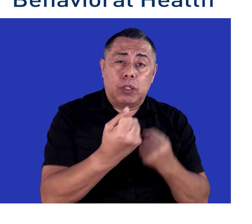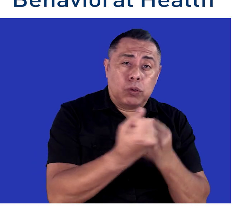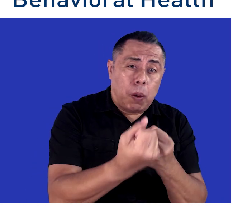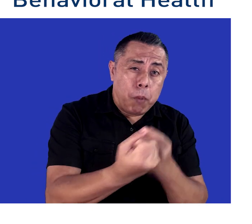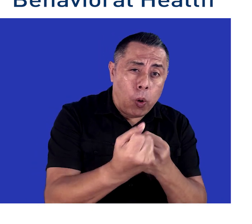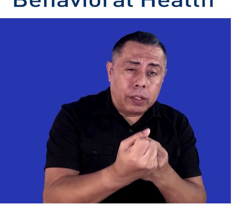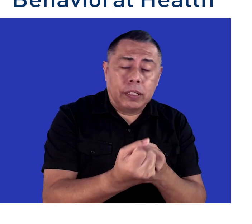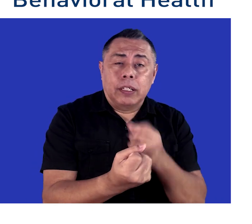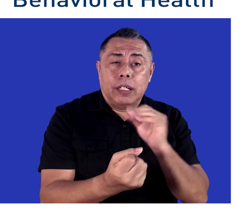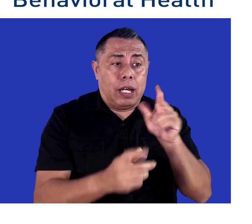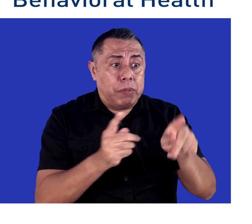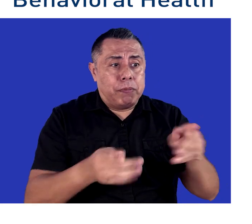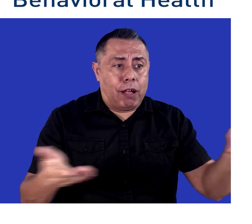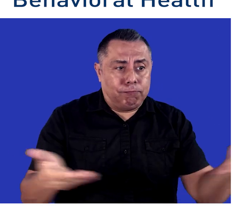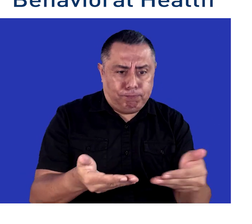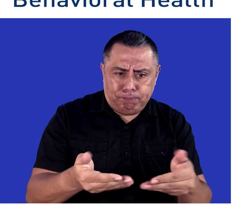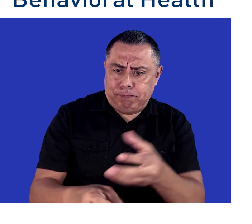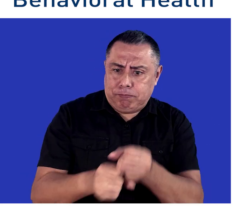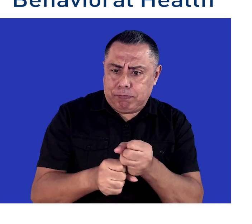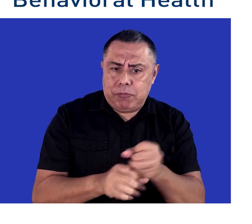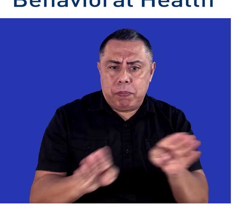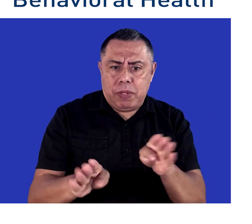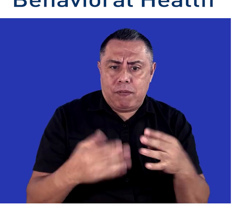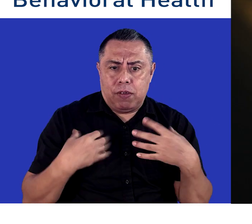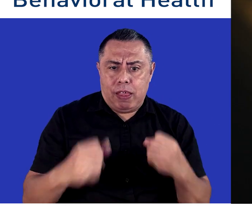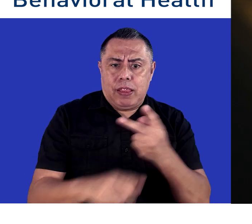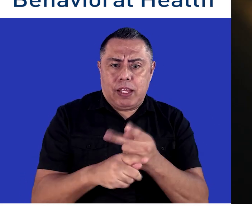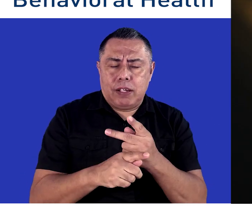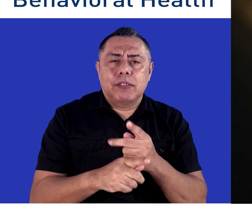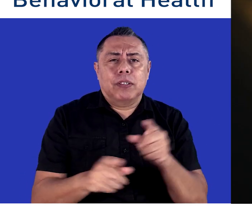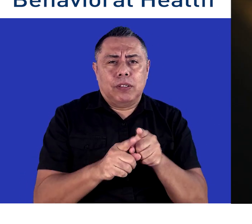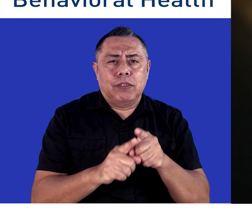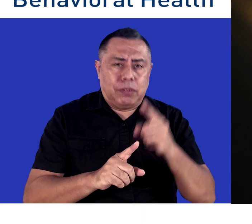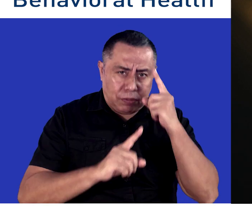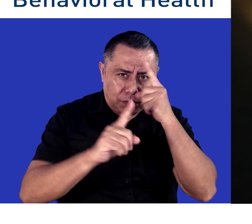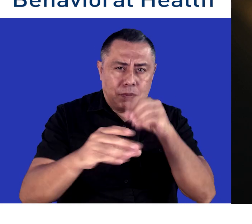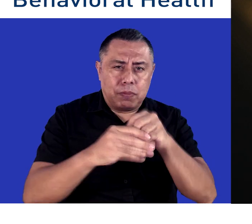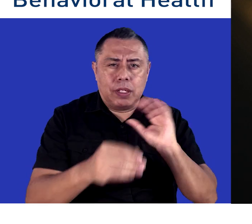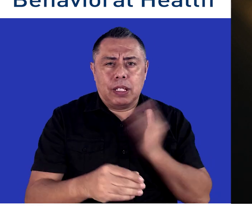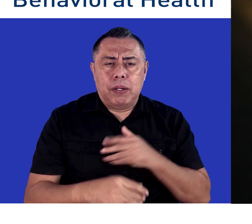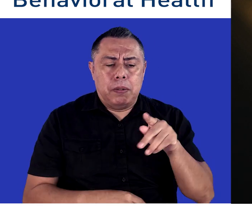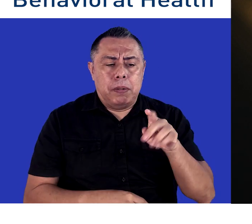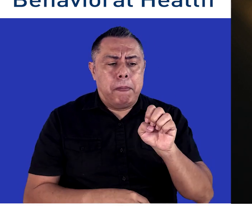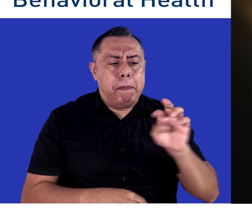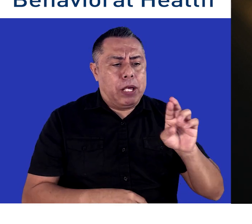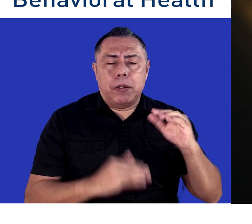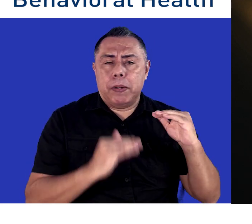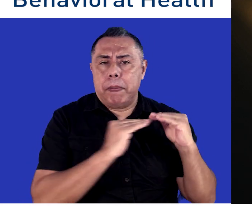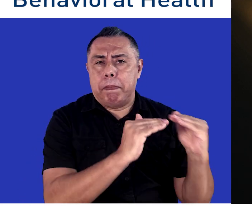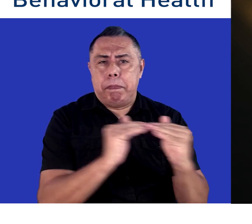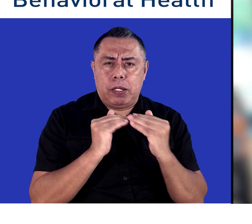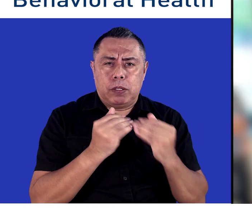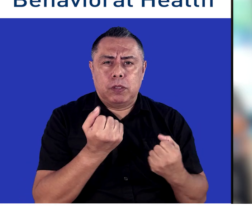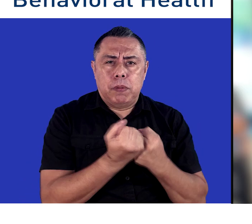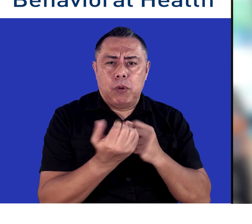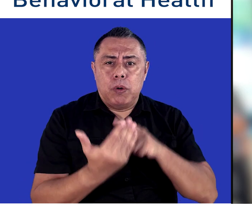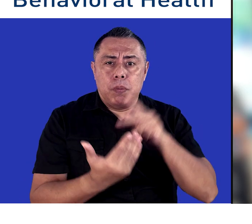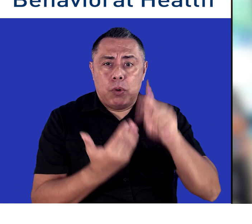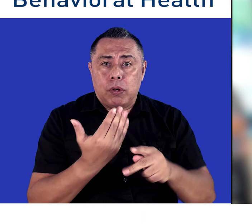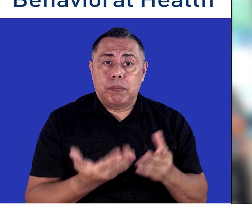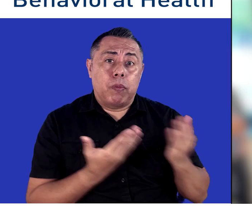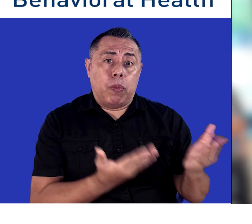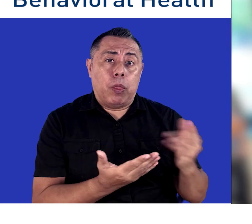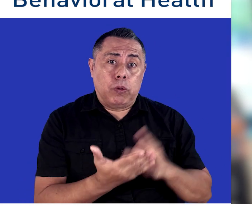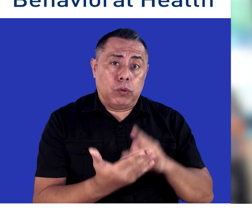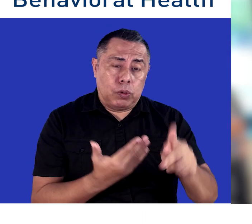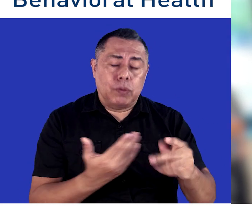800-499-3008. Supporting and connecting people to behavioral health care is also a mission of our peer support programs.